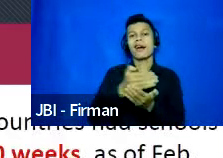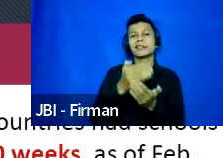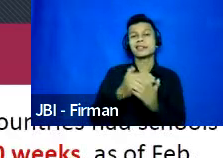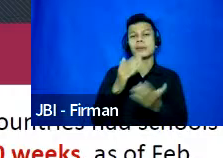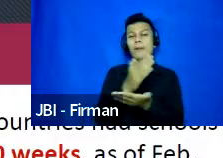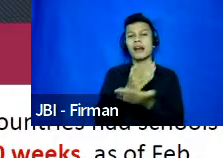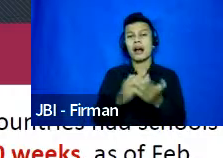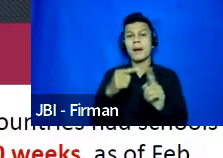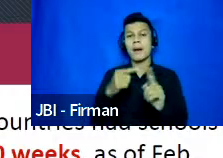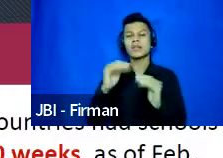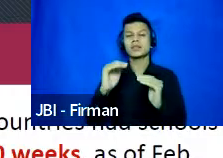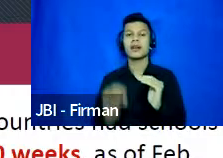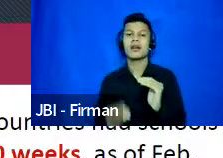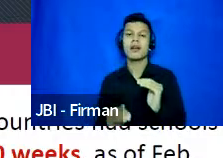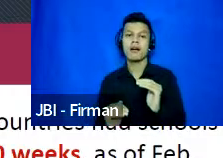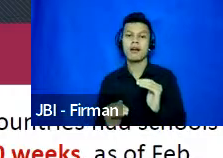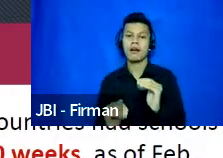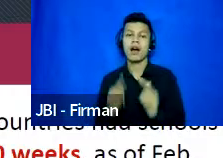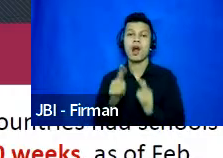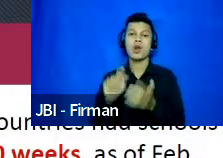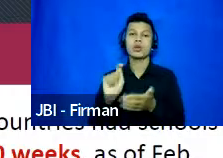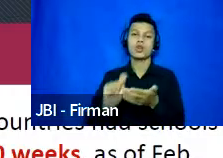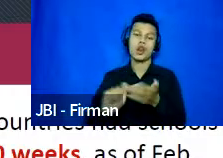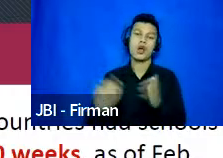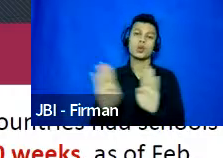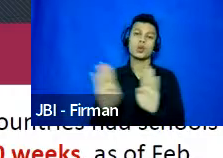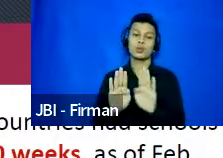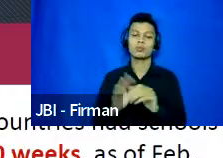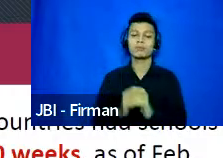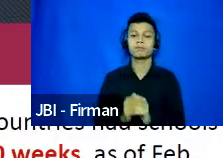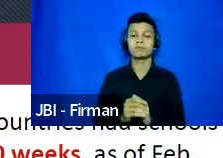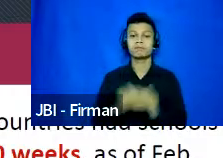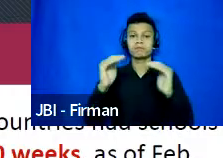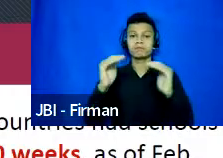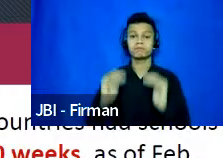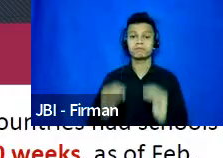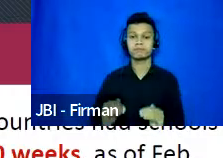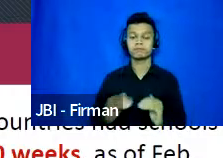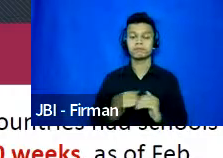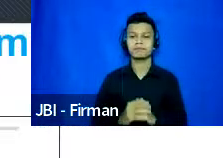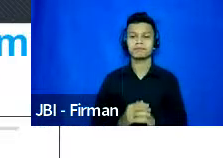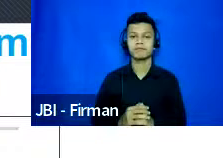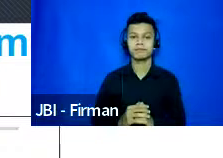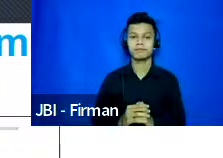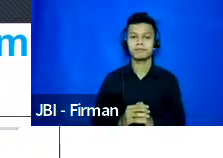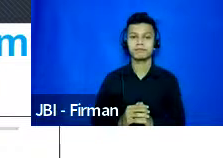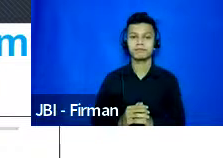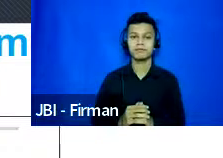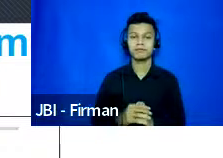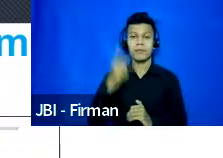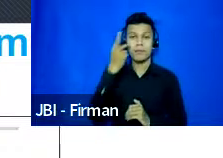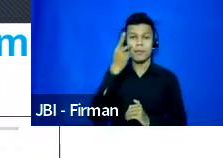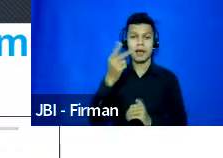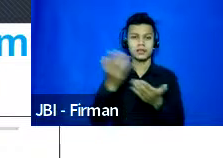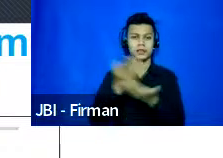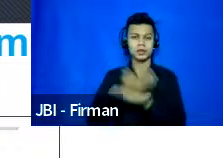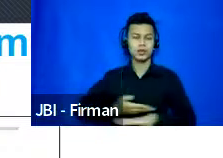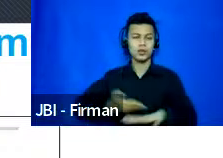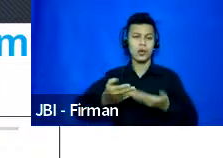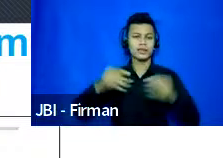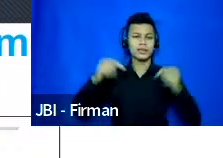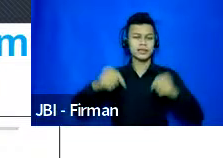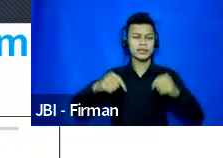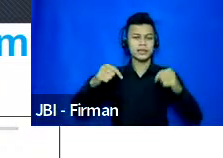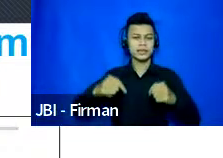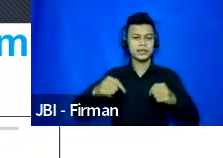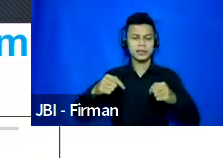So we can go to the next slide. So looking at this situation and some of the very concerning statistics